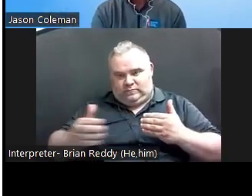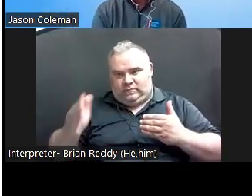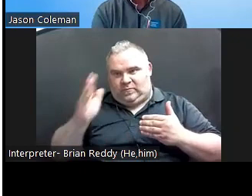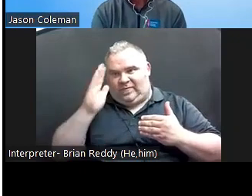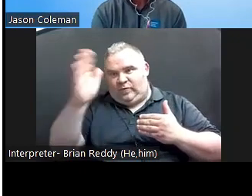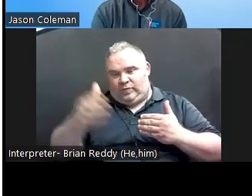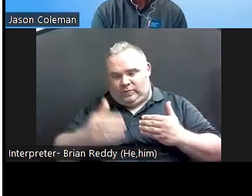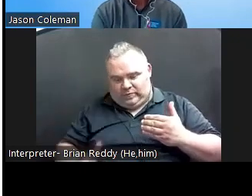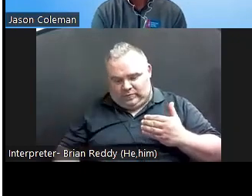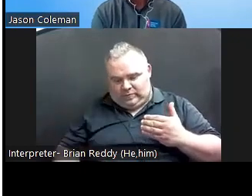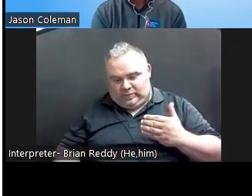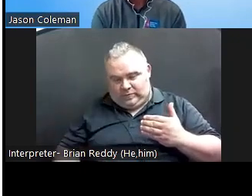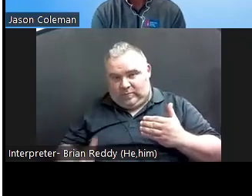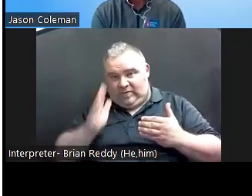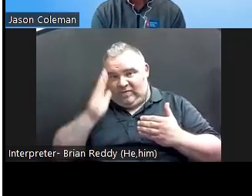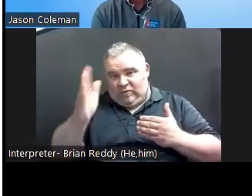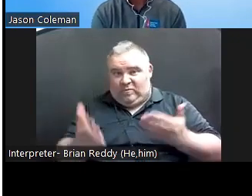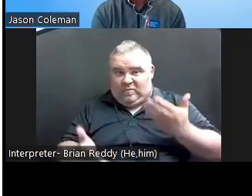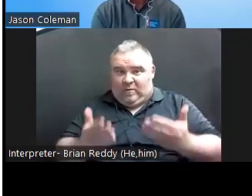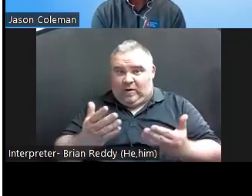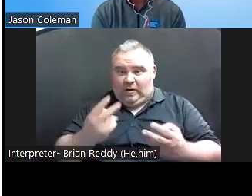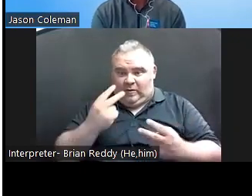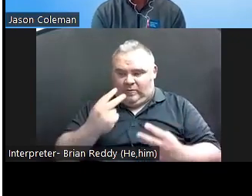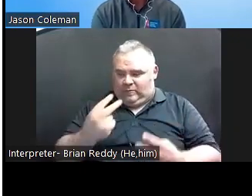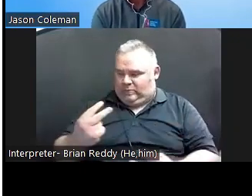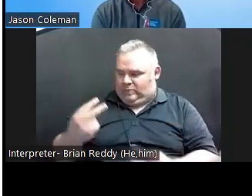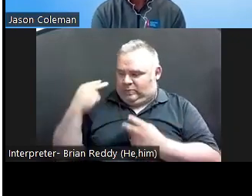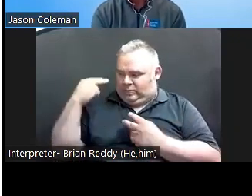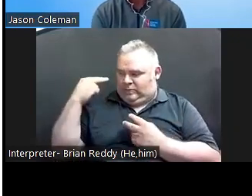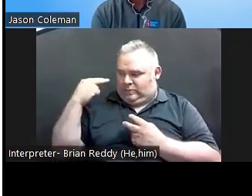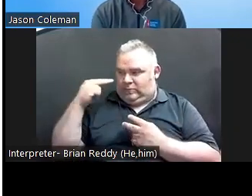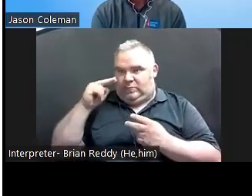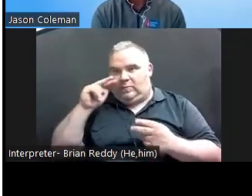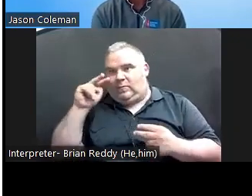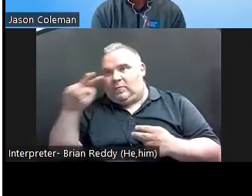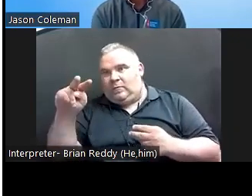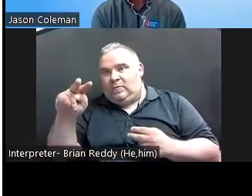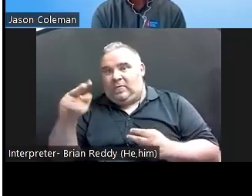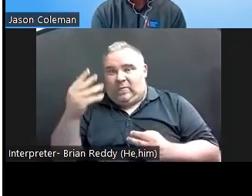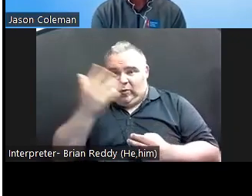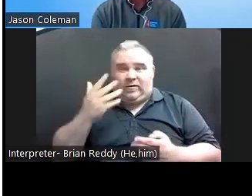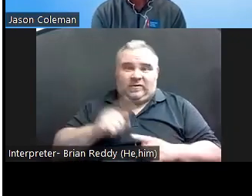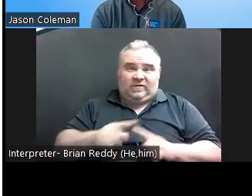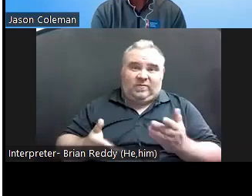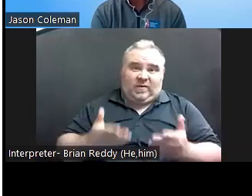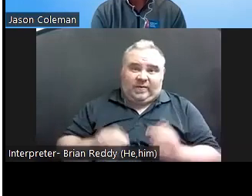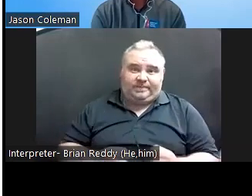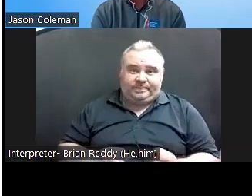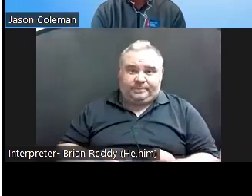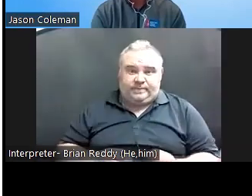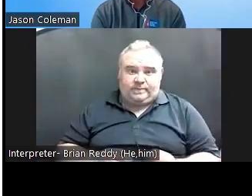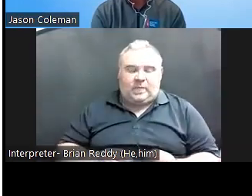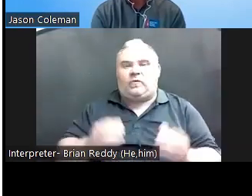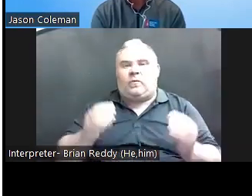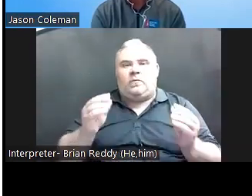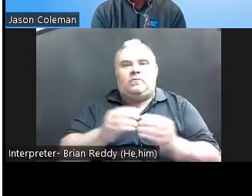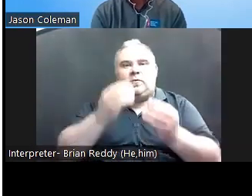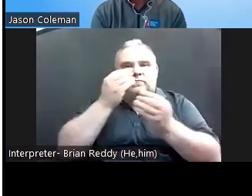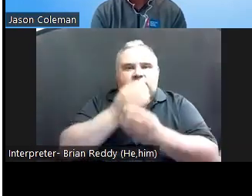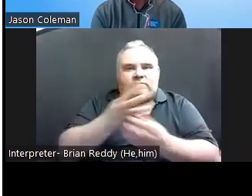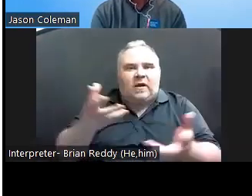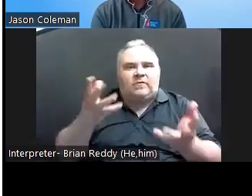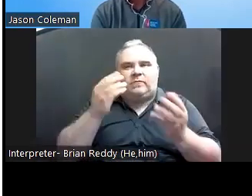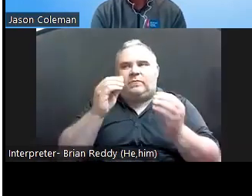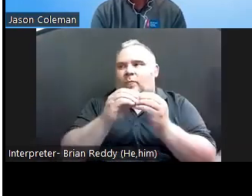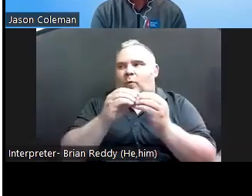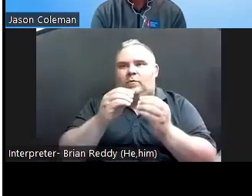future. And that future may look different than how you envisioned it. So the more resources we can provide, the